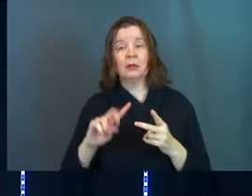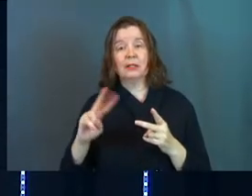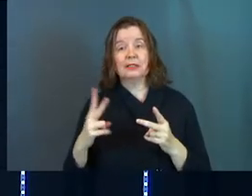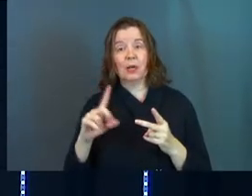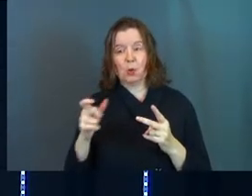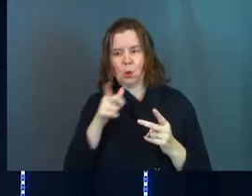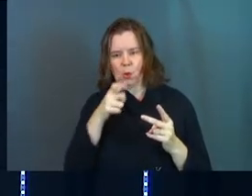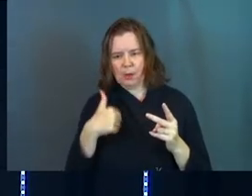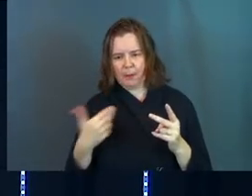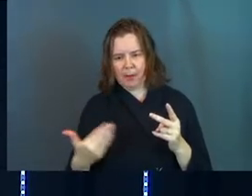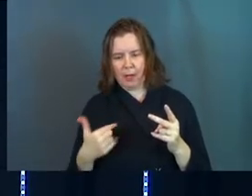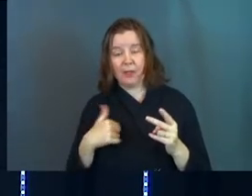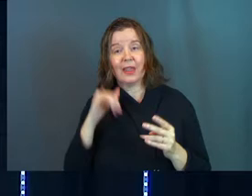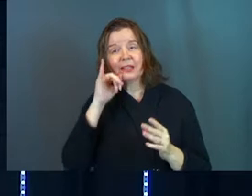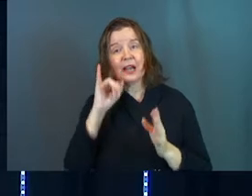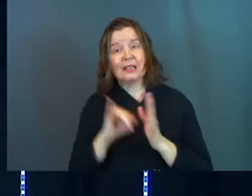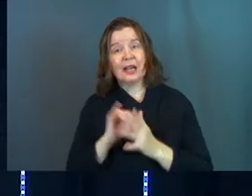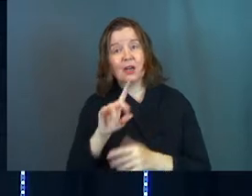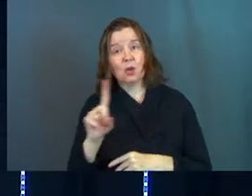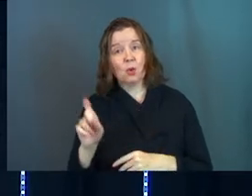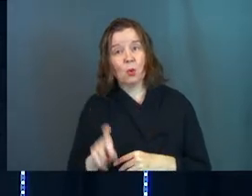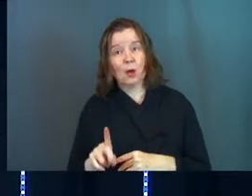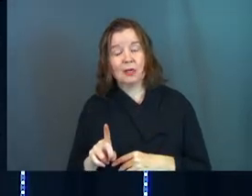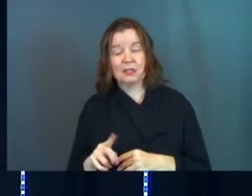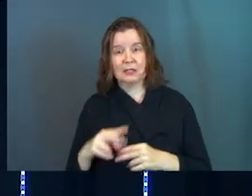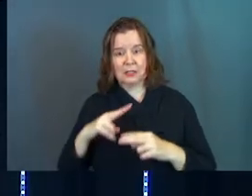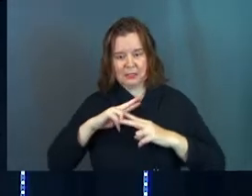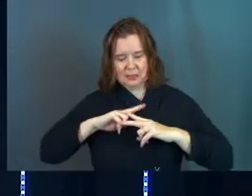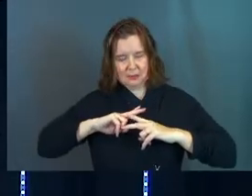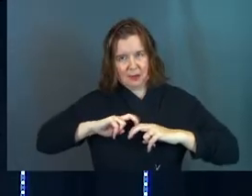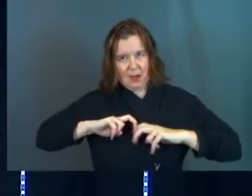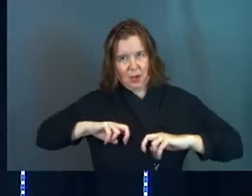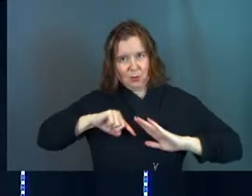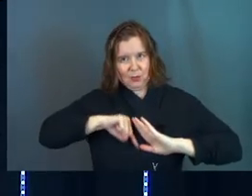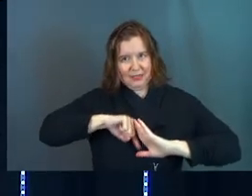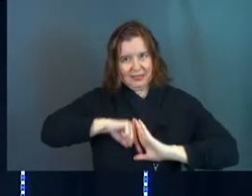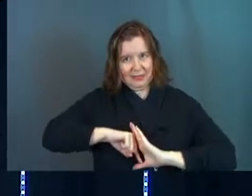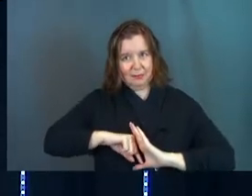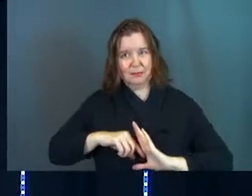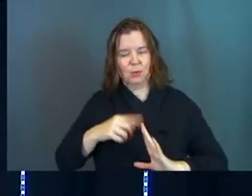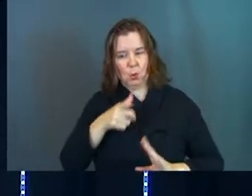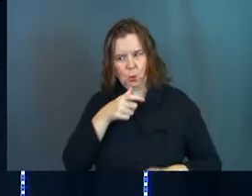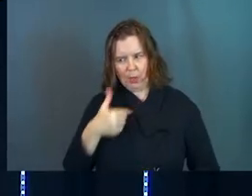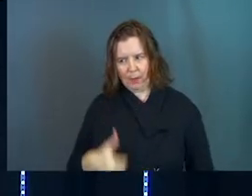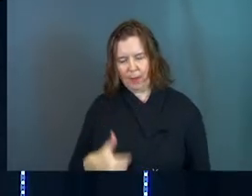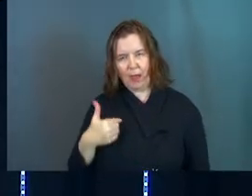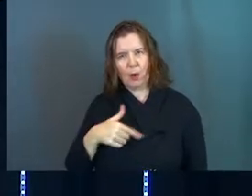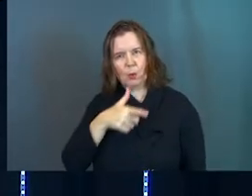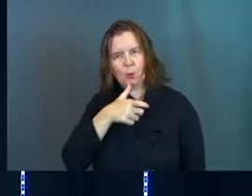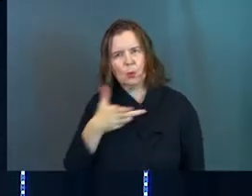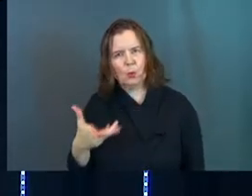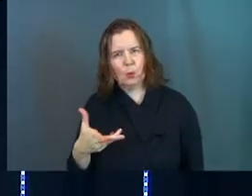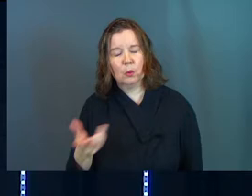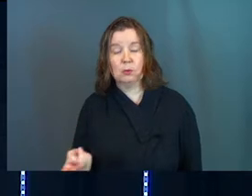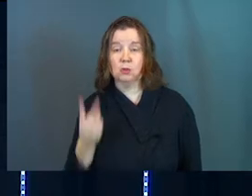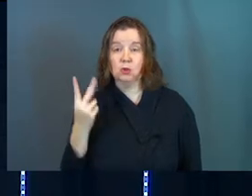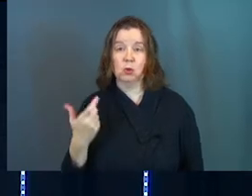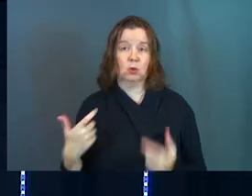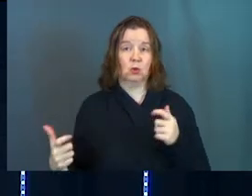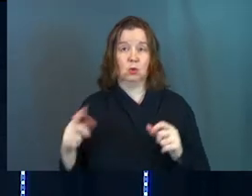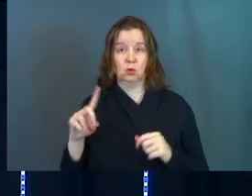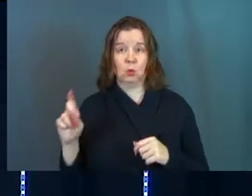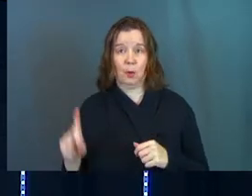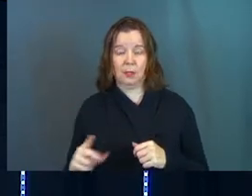question, who am I? That's the identity question. Down deep, God, who am I? Two